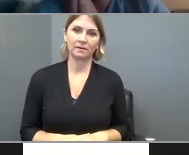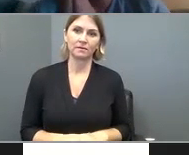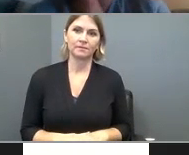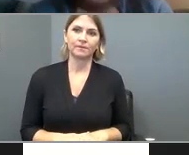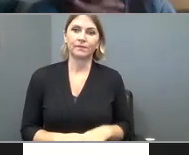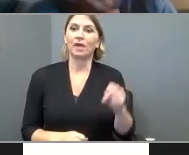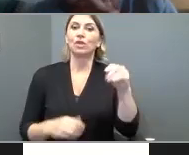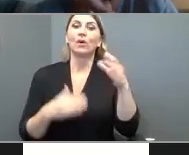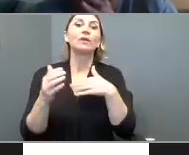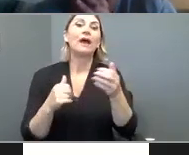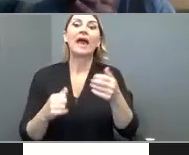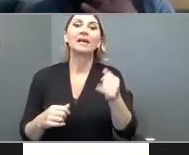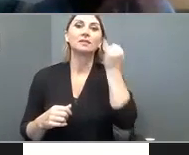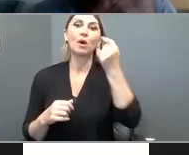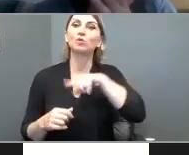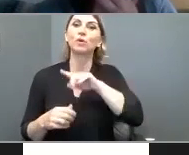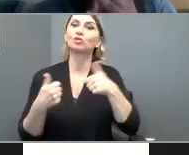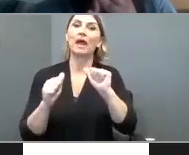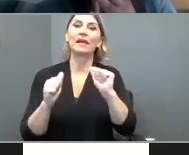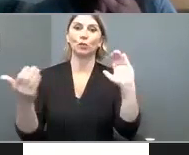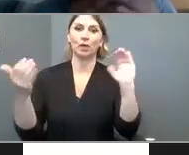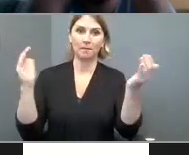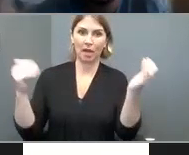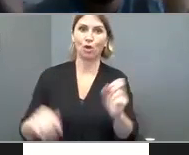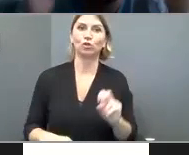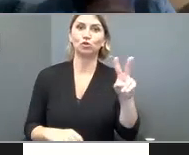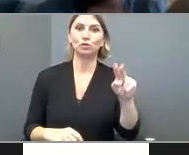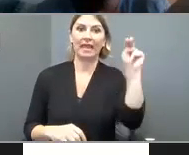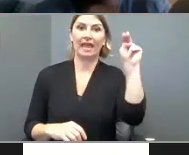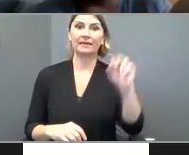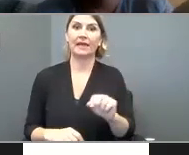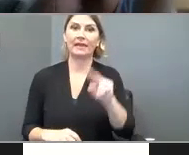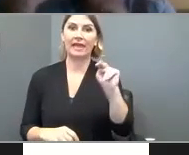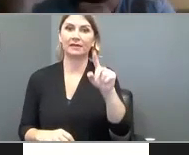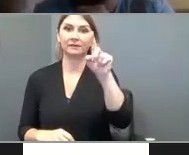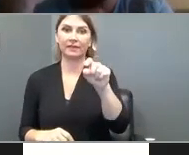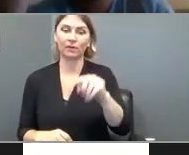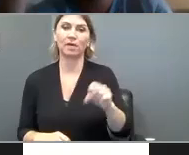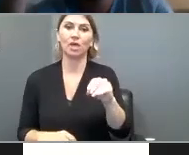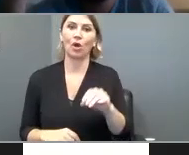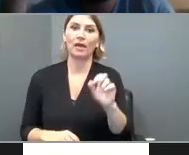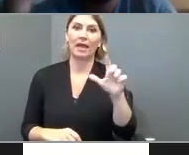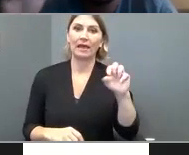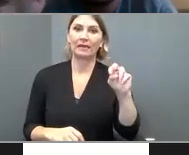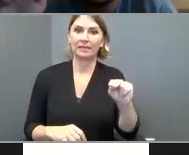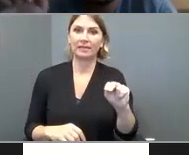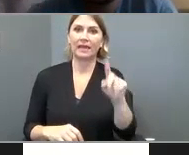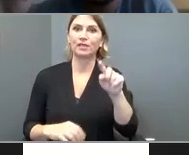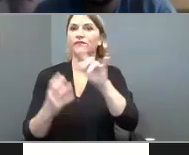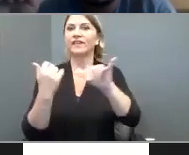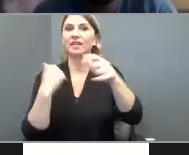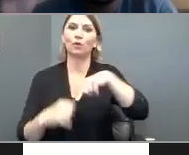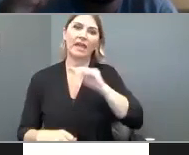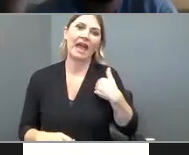Okay, so let's say that we are trying to compare 2 to the power of n and n factorial. Again, we apply limits where n tends to infinity. We have n